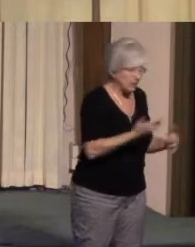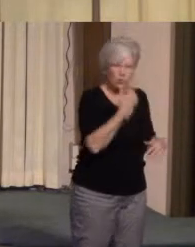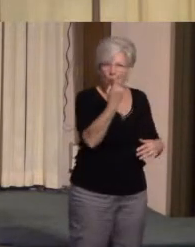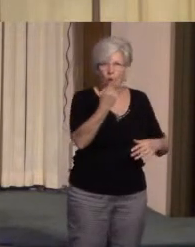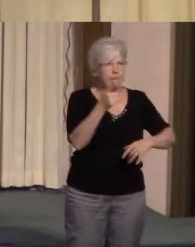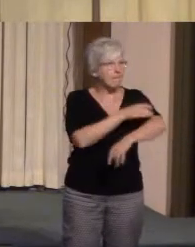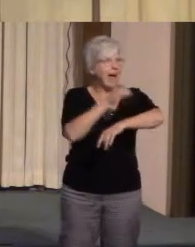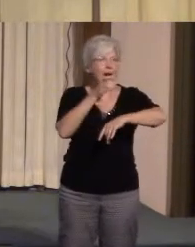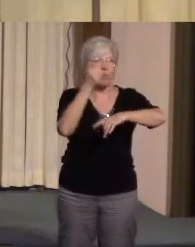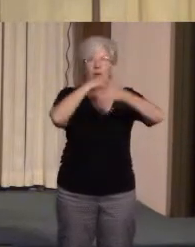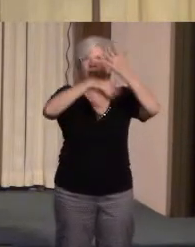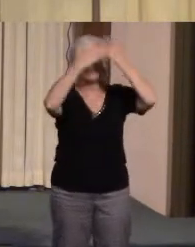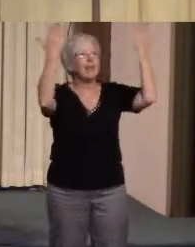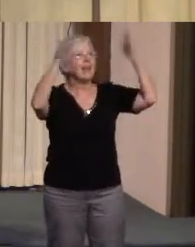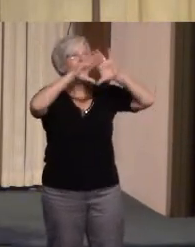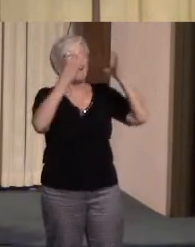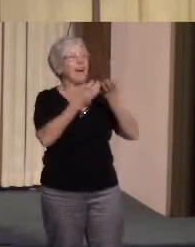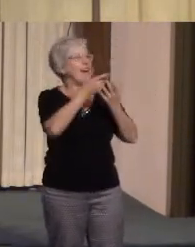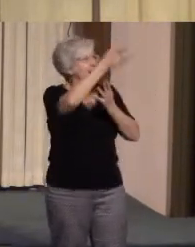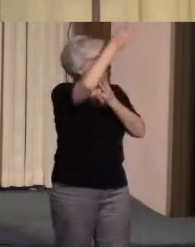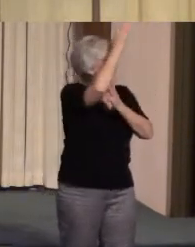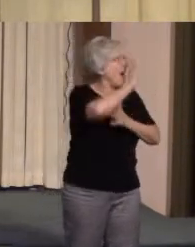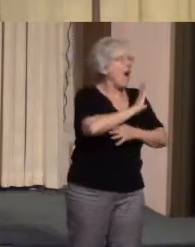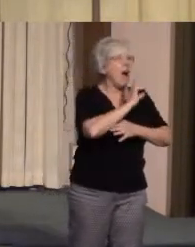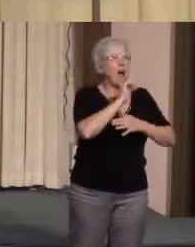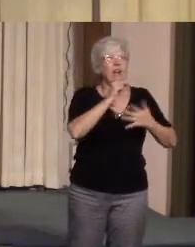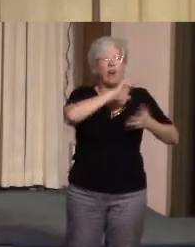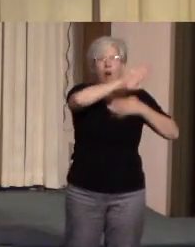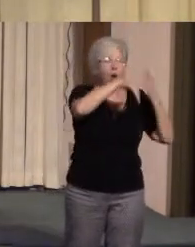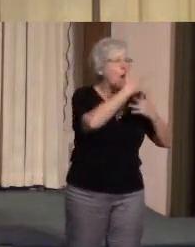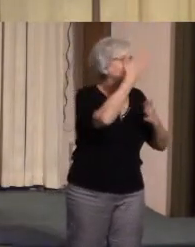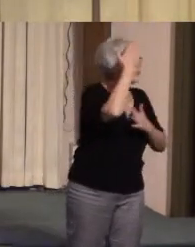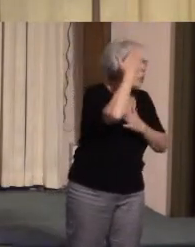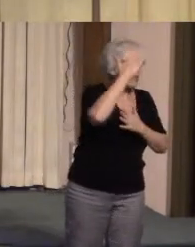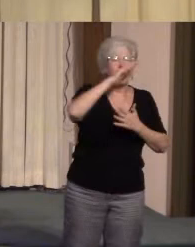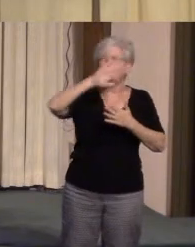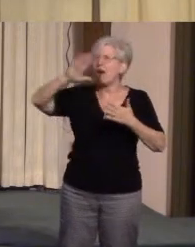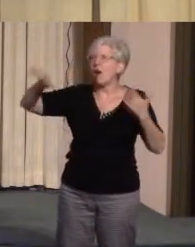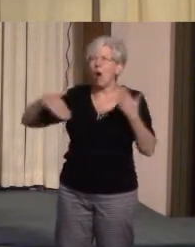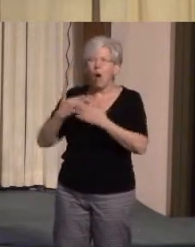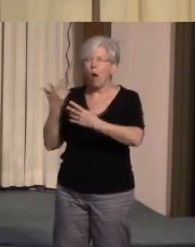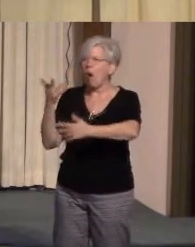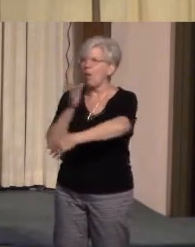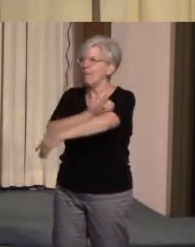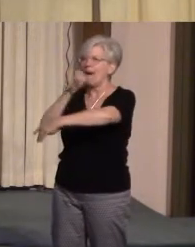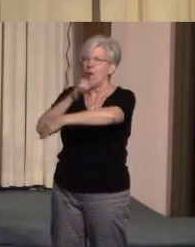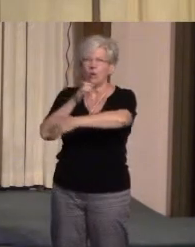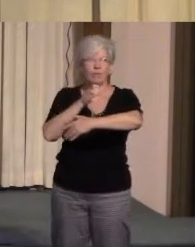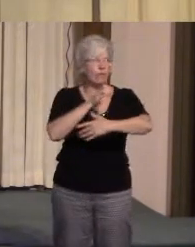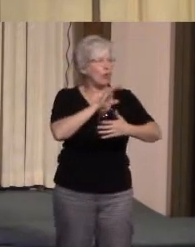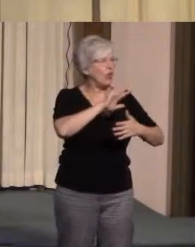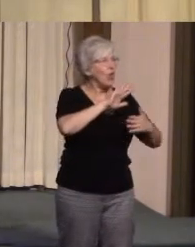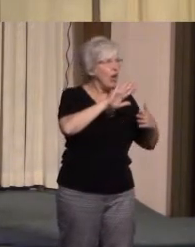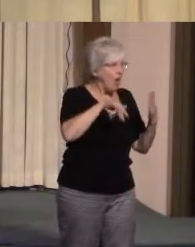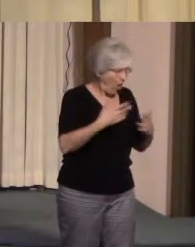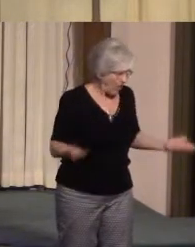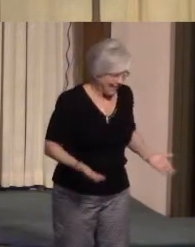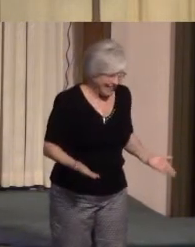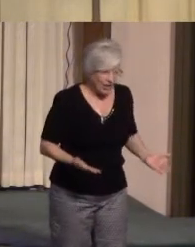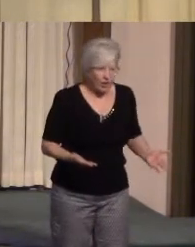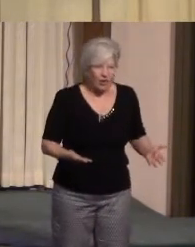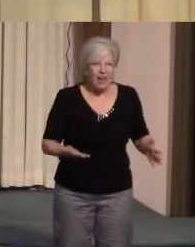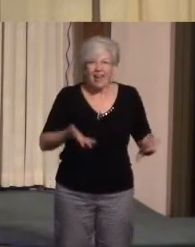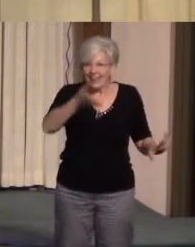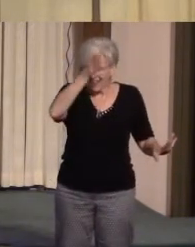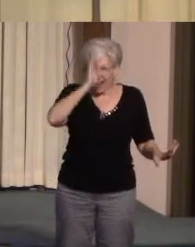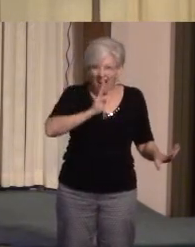in my life, God the good, omniscience, omnipotence, and omnipresence. God is not omniscient. It's